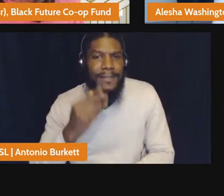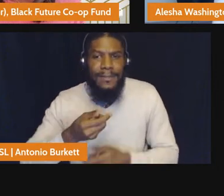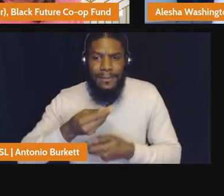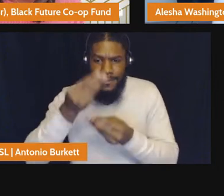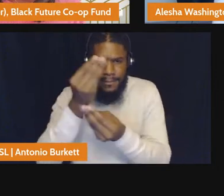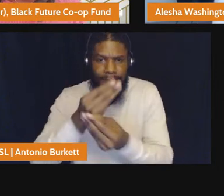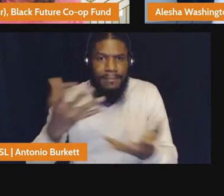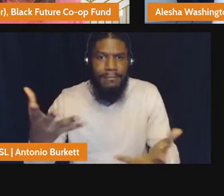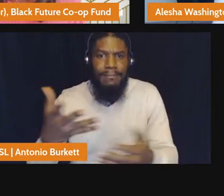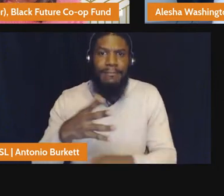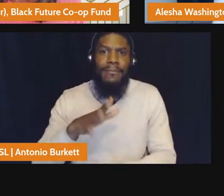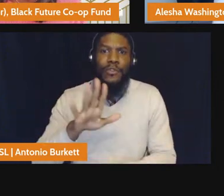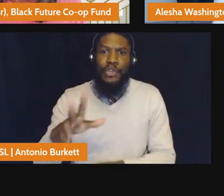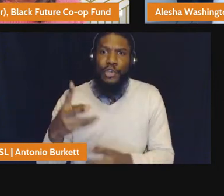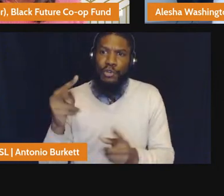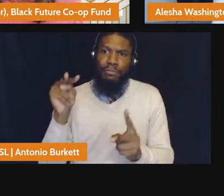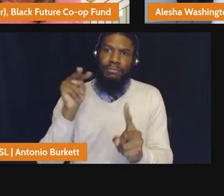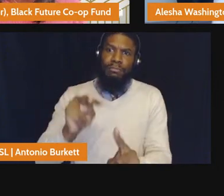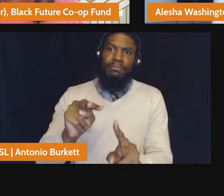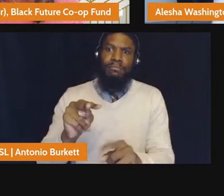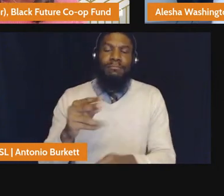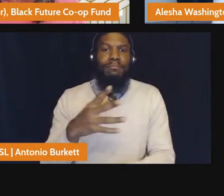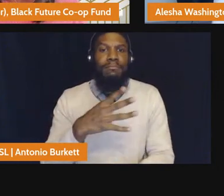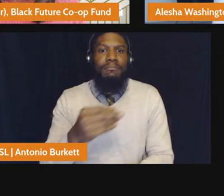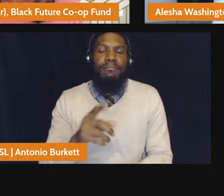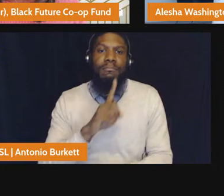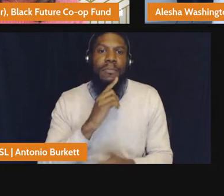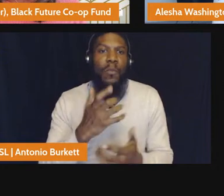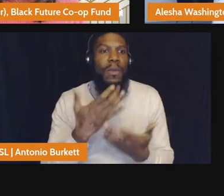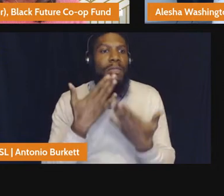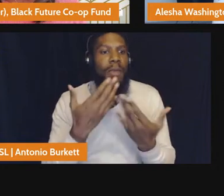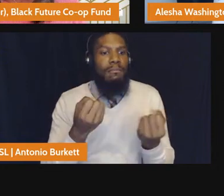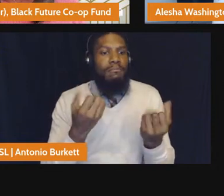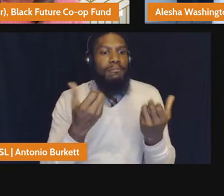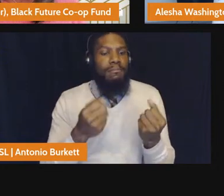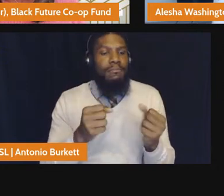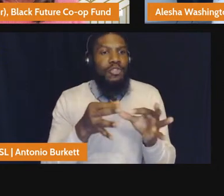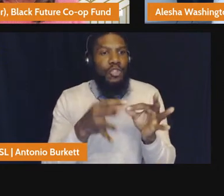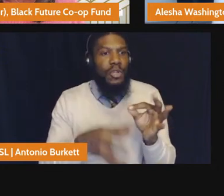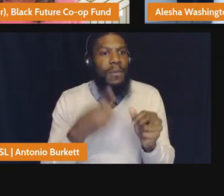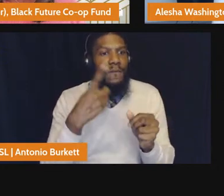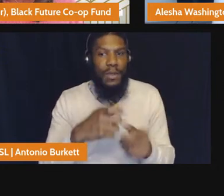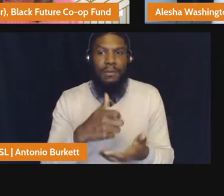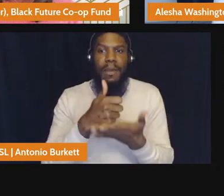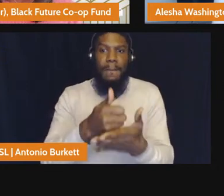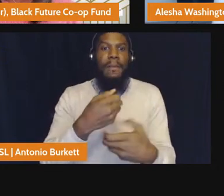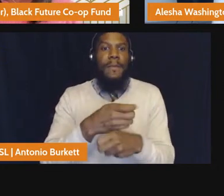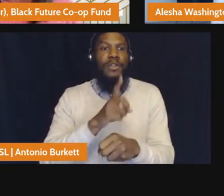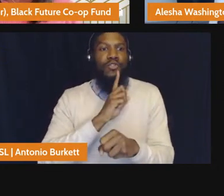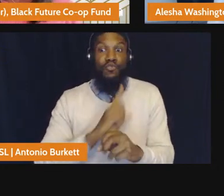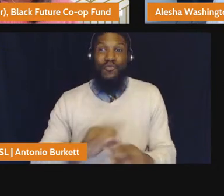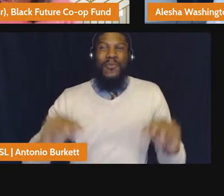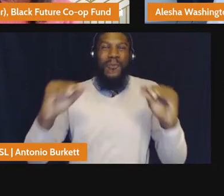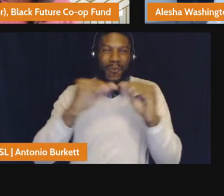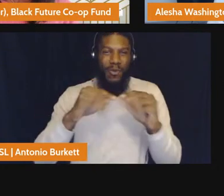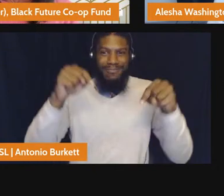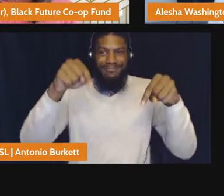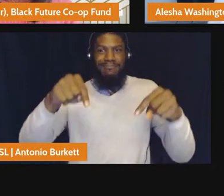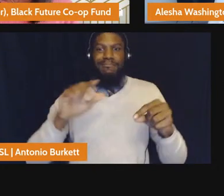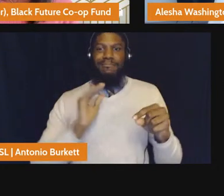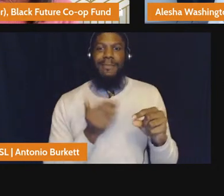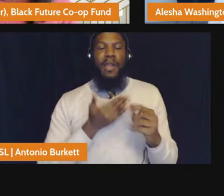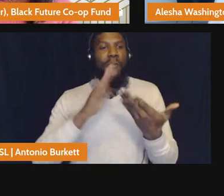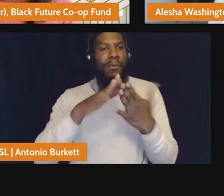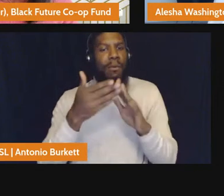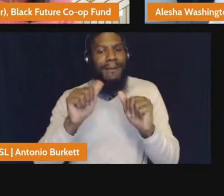I also want to make sure I say thank you to our ASL interpreters for helping us to ensure more of our community could access this